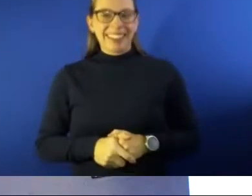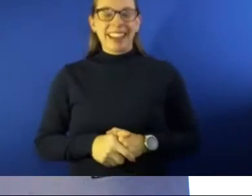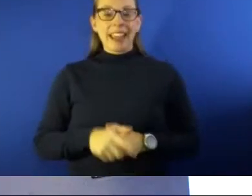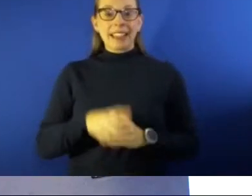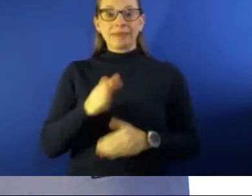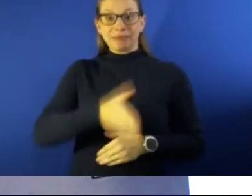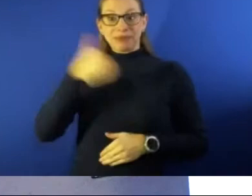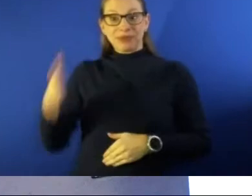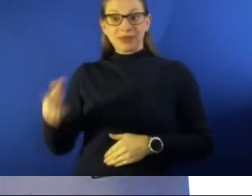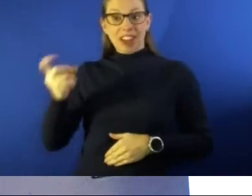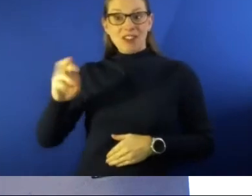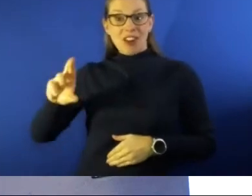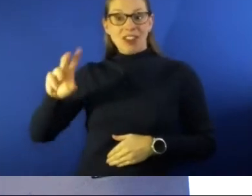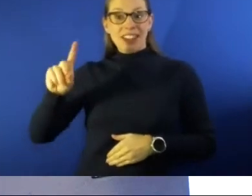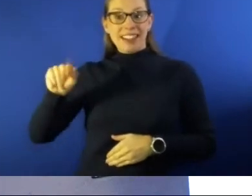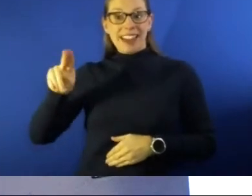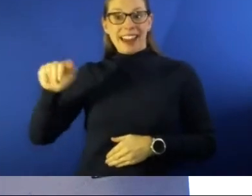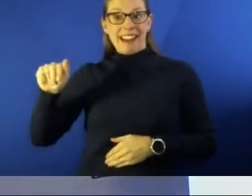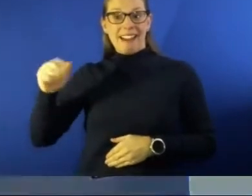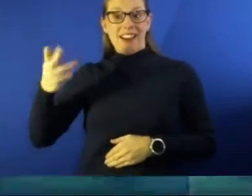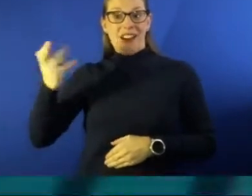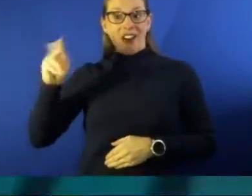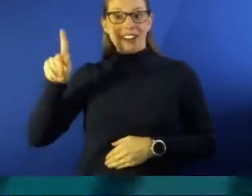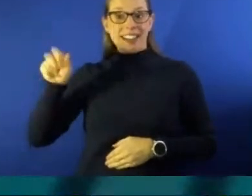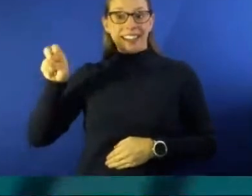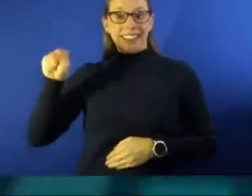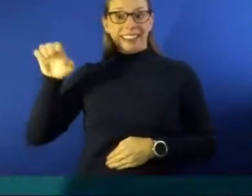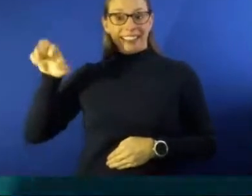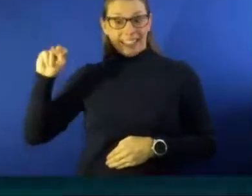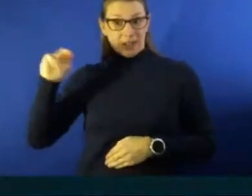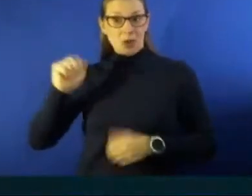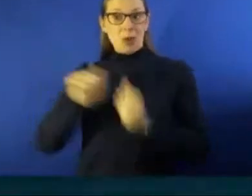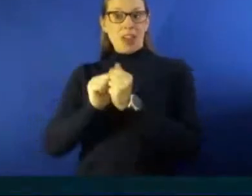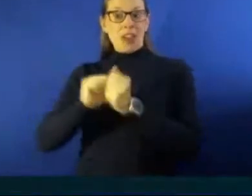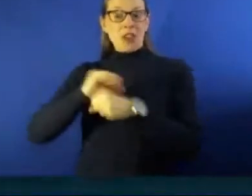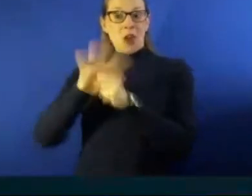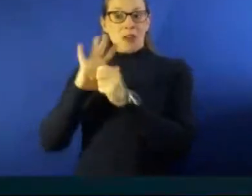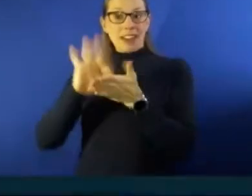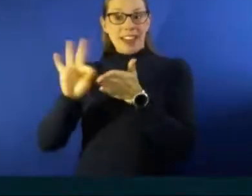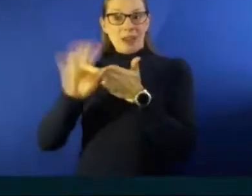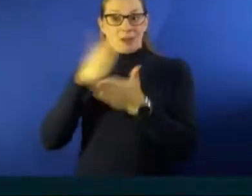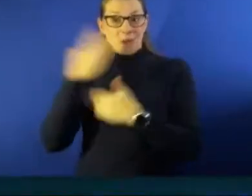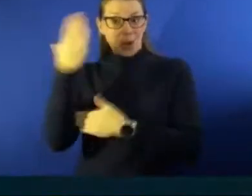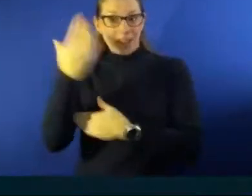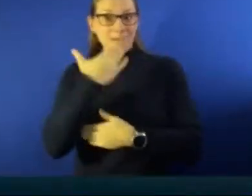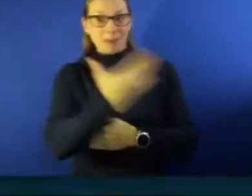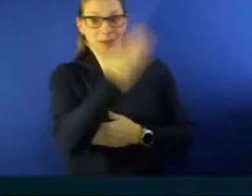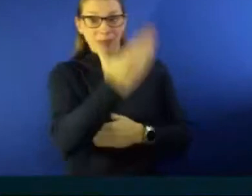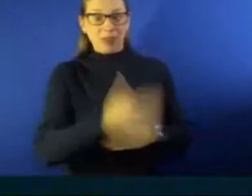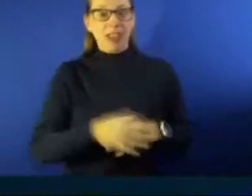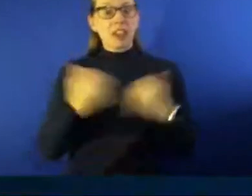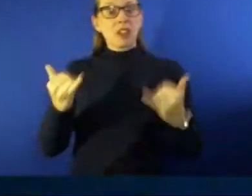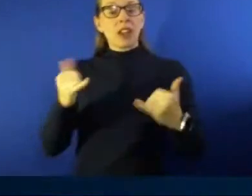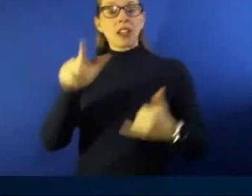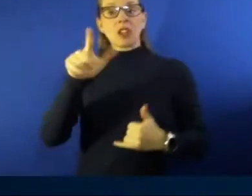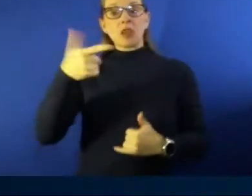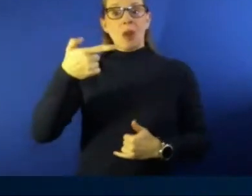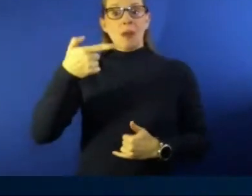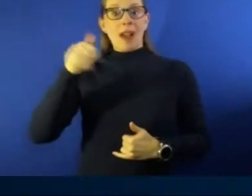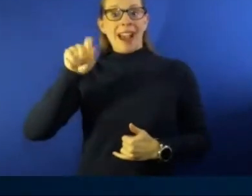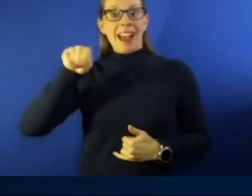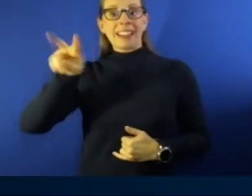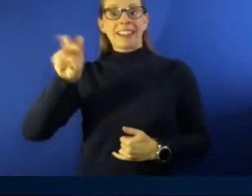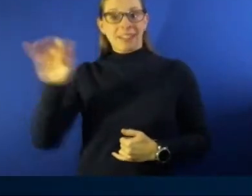Dana Hawkinson joining us with our COVID count. Good morning to you. Hi, good morning. Well, today we have 21 active